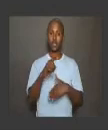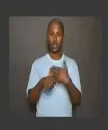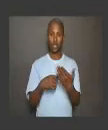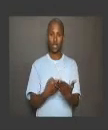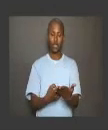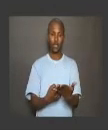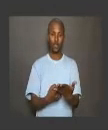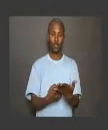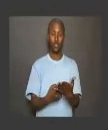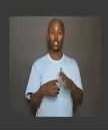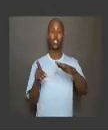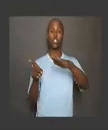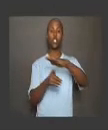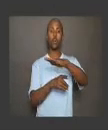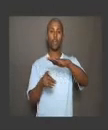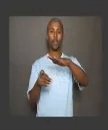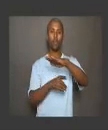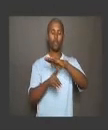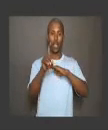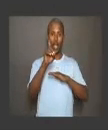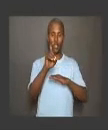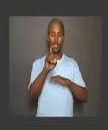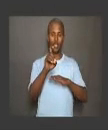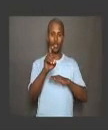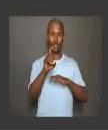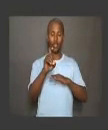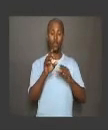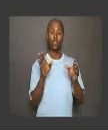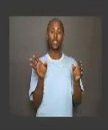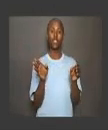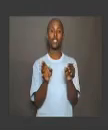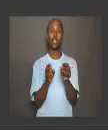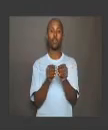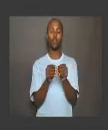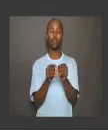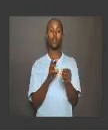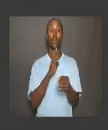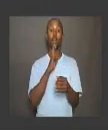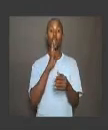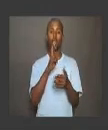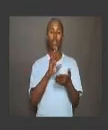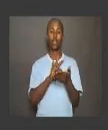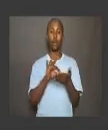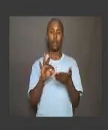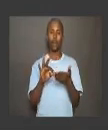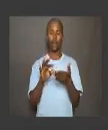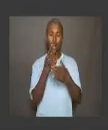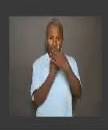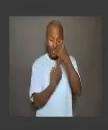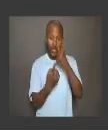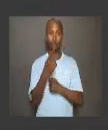Thus, the domain of x is the set of real numbers